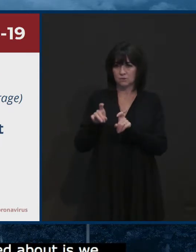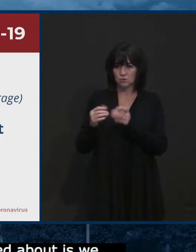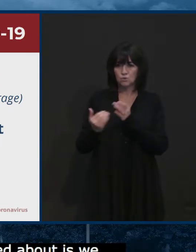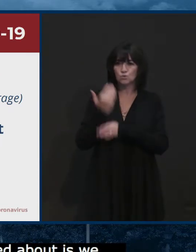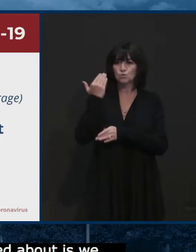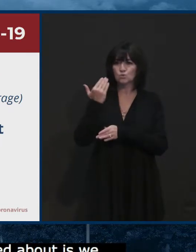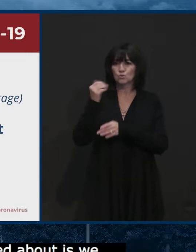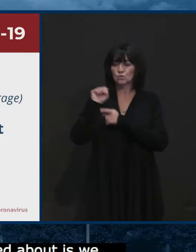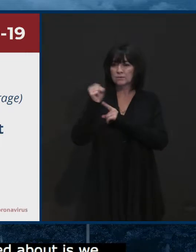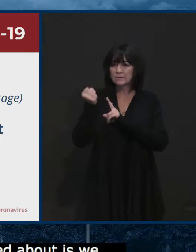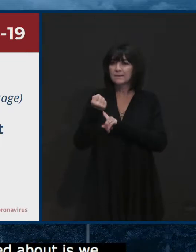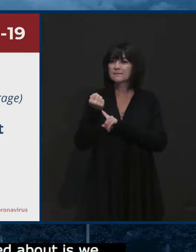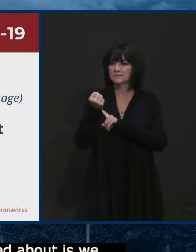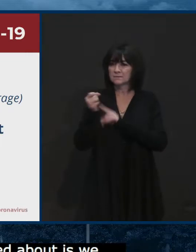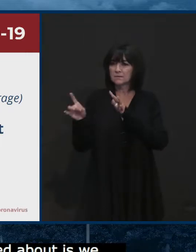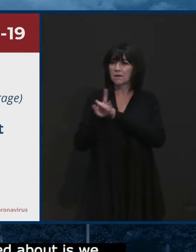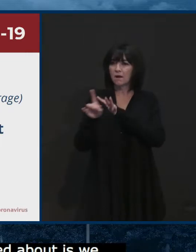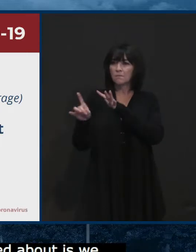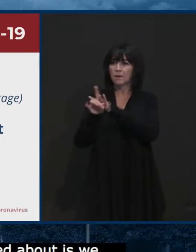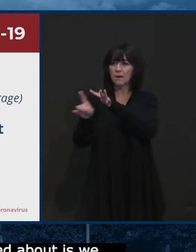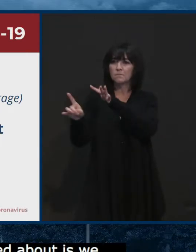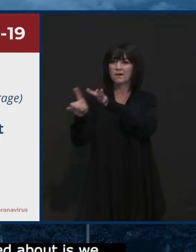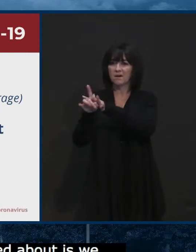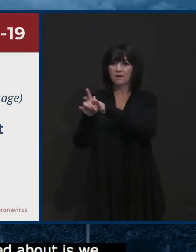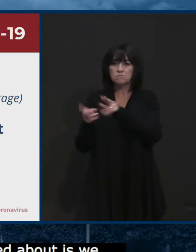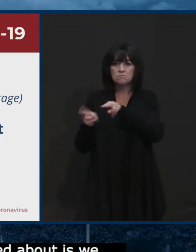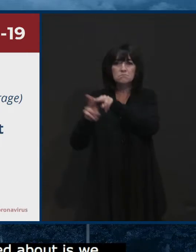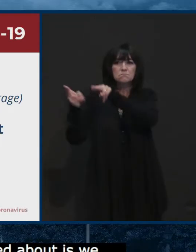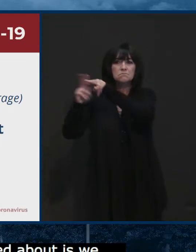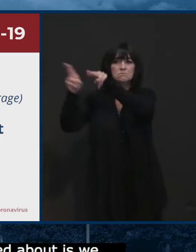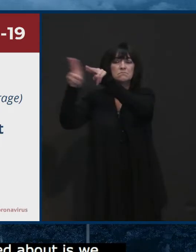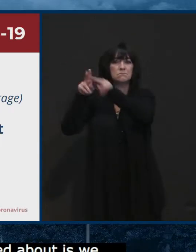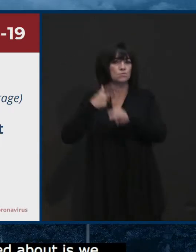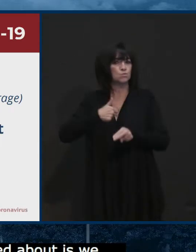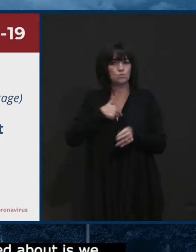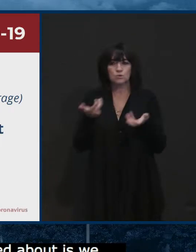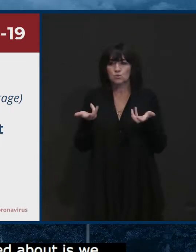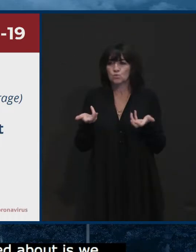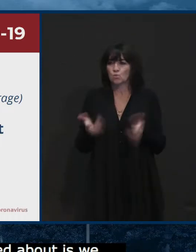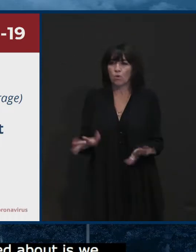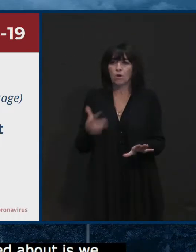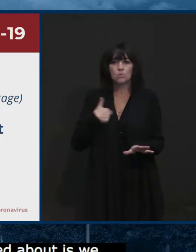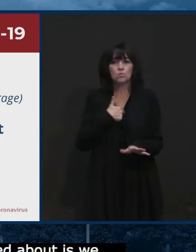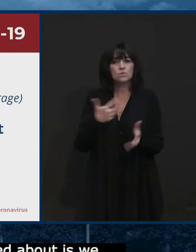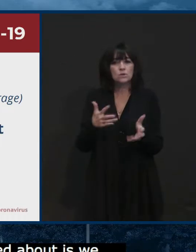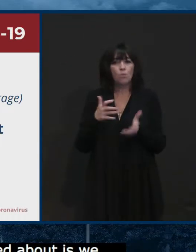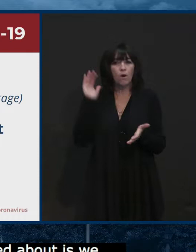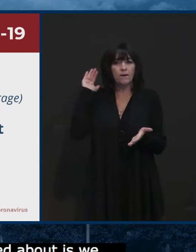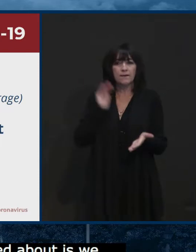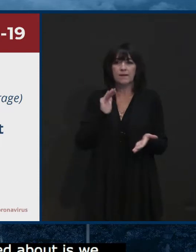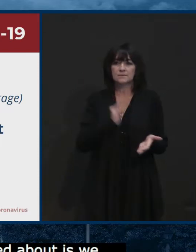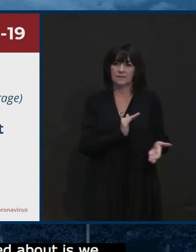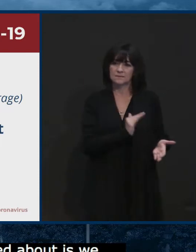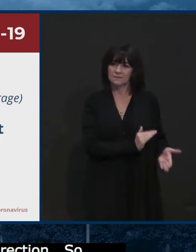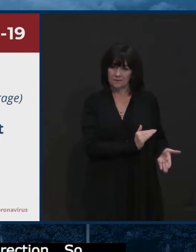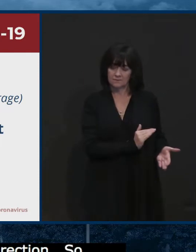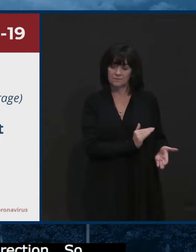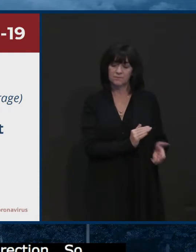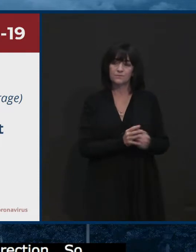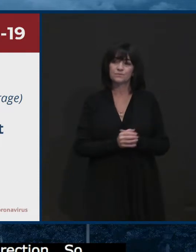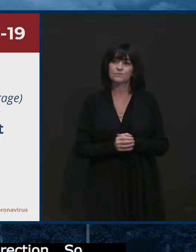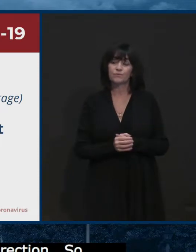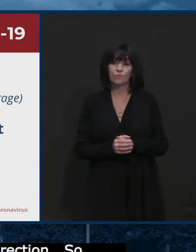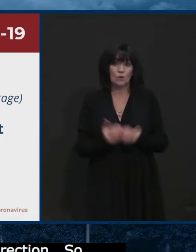day, and it's going the wrong direction. So fundamentally, our message today is, particularly as we move into